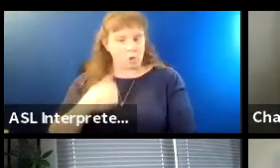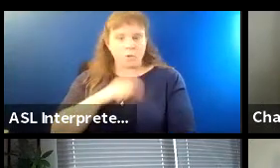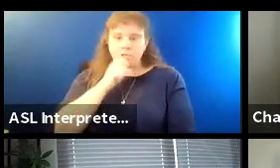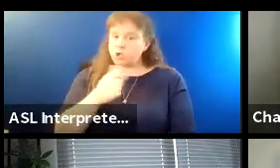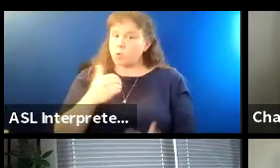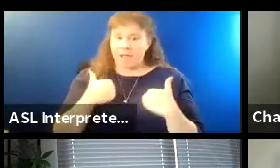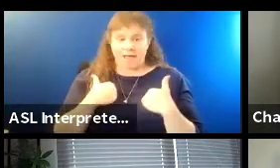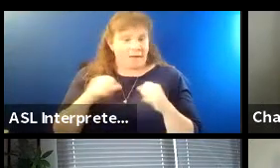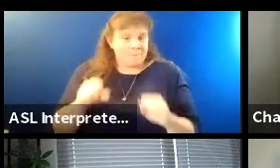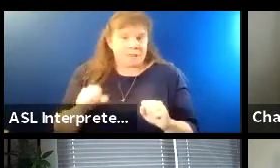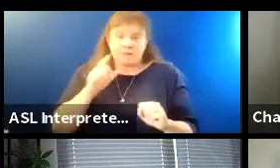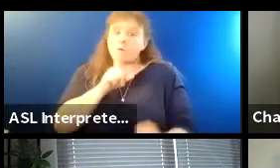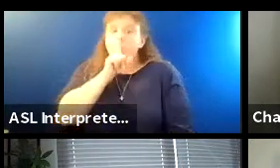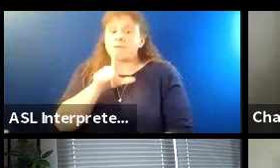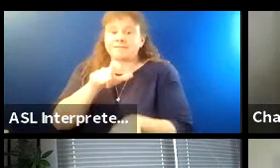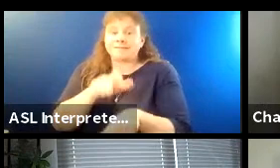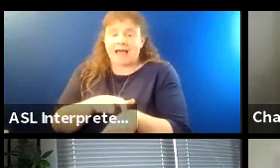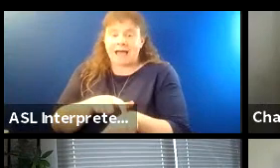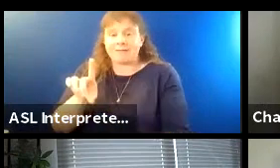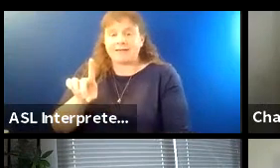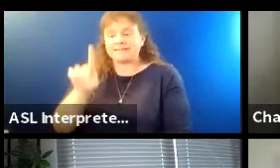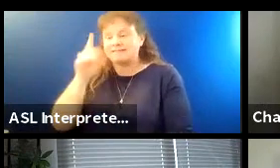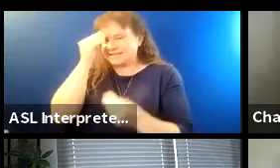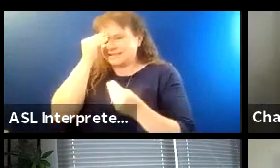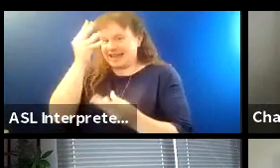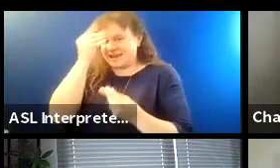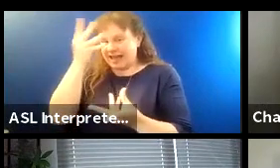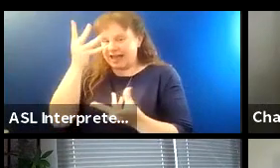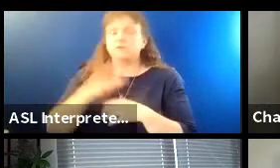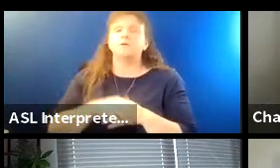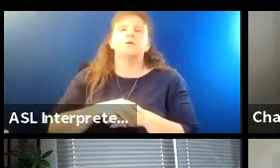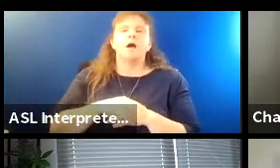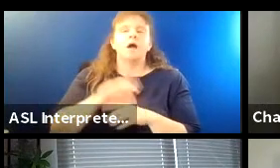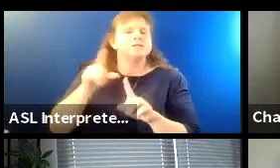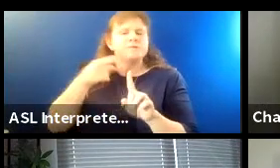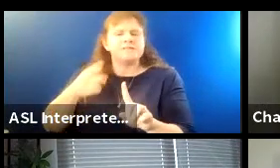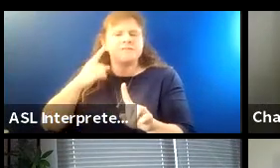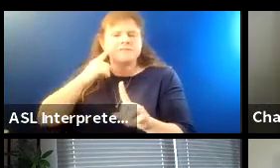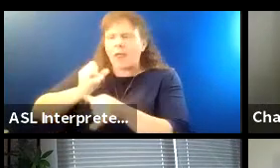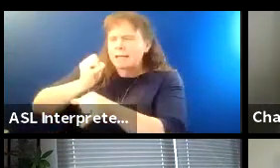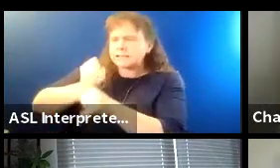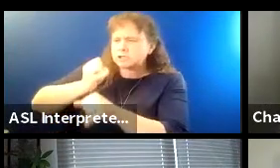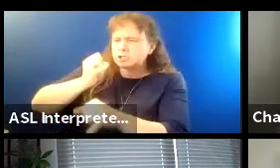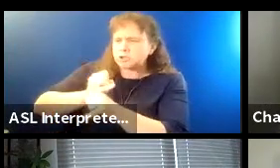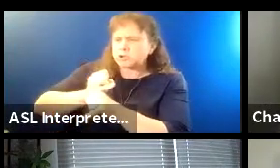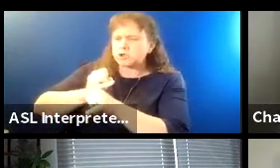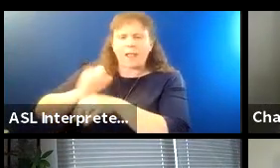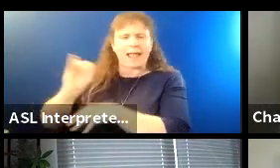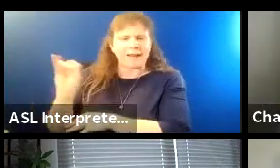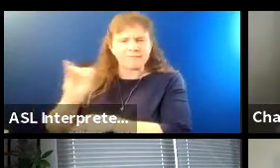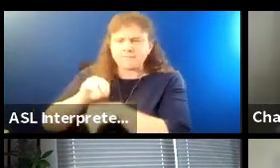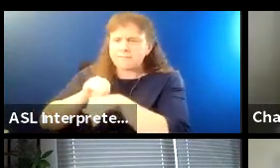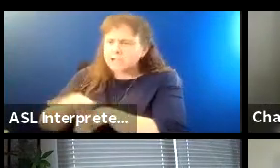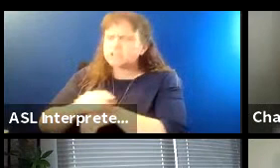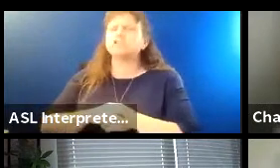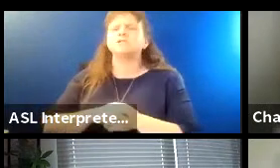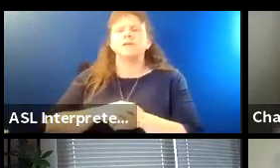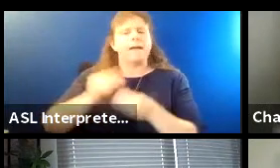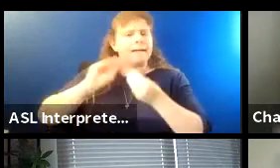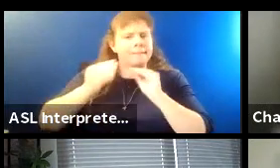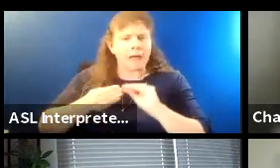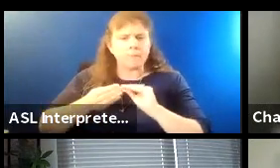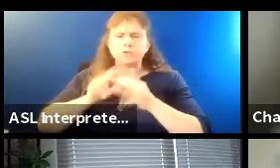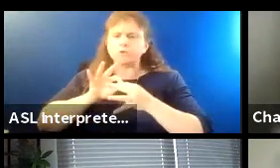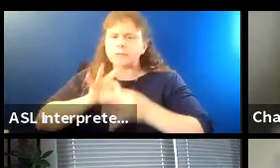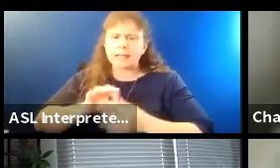real-time data, whether it's specifics at institutional infections or intersectional data with respect to race and